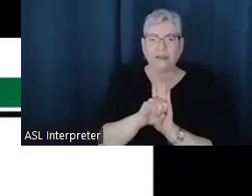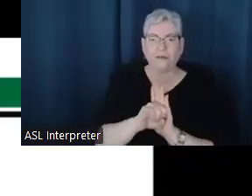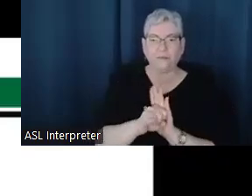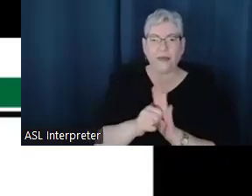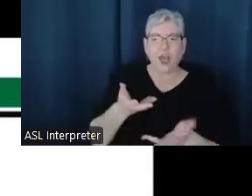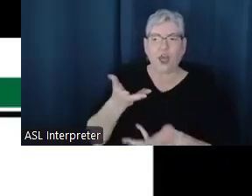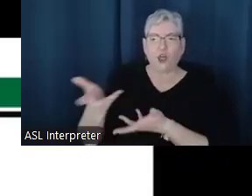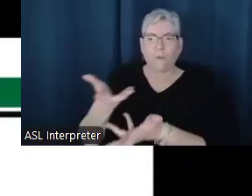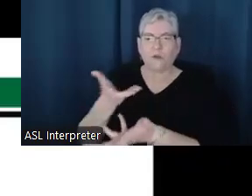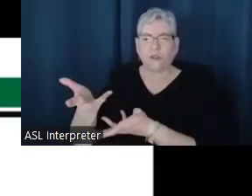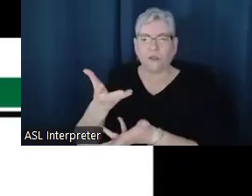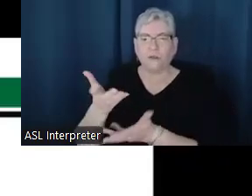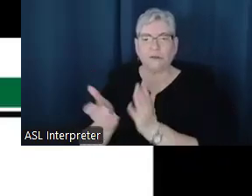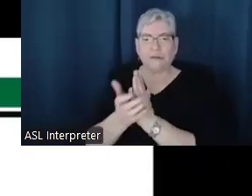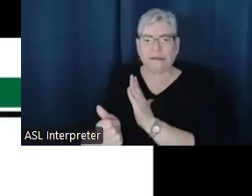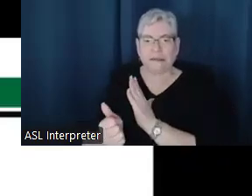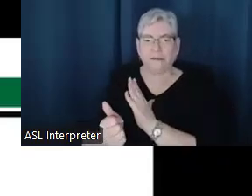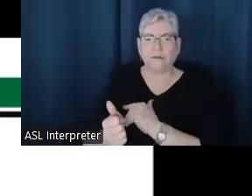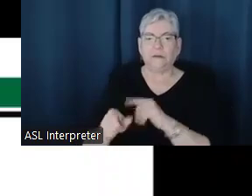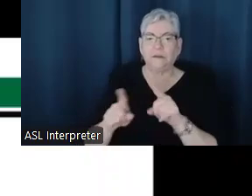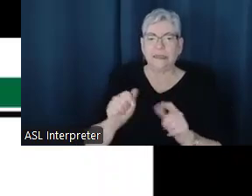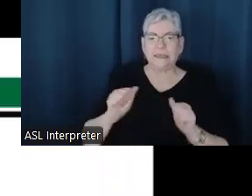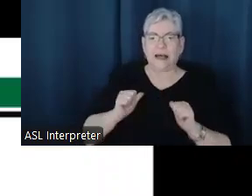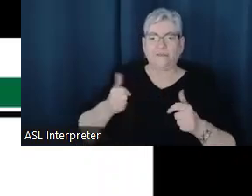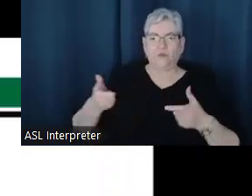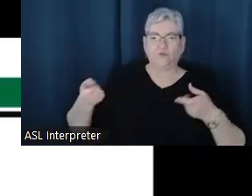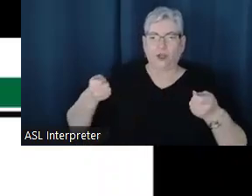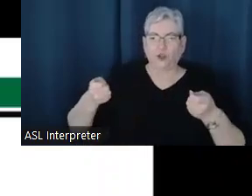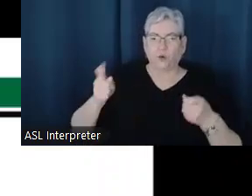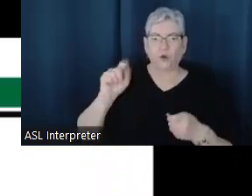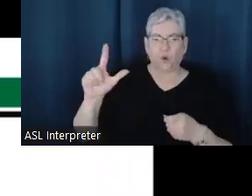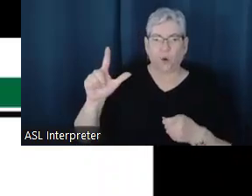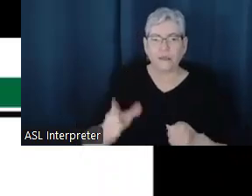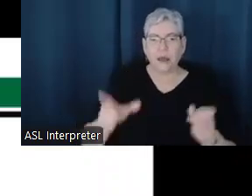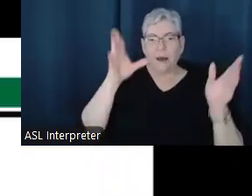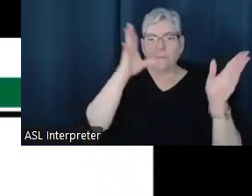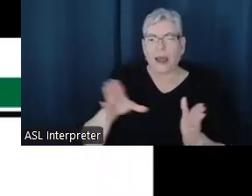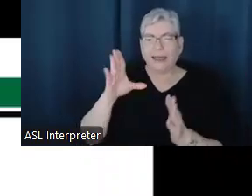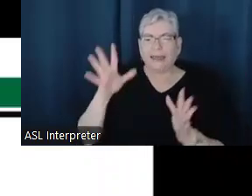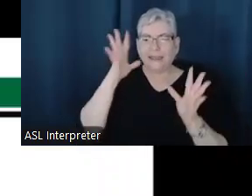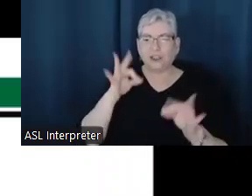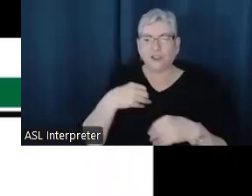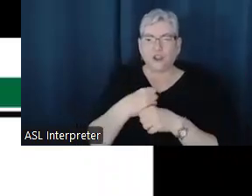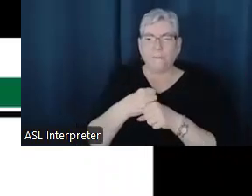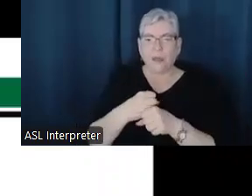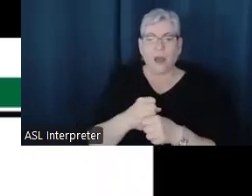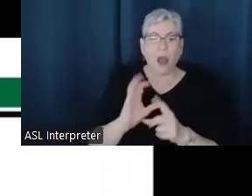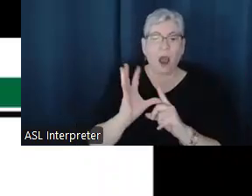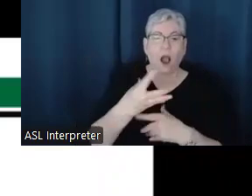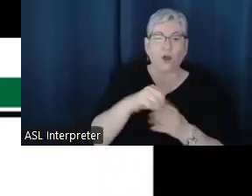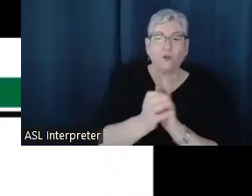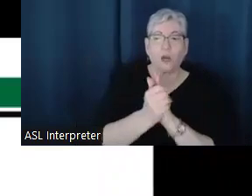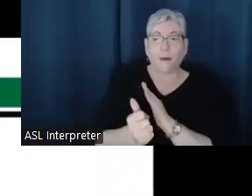some self-regulatory skills, planning and decision-making, cultural competence is a huge